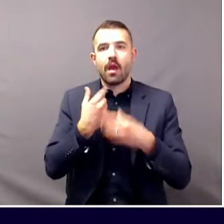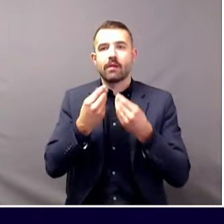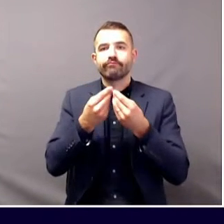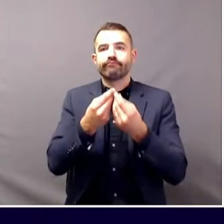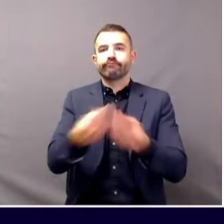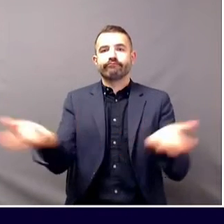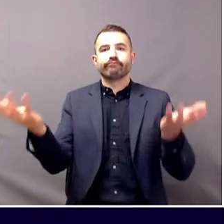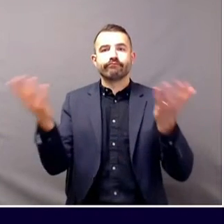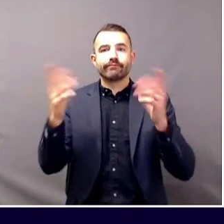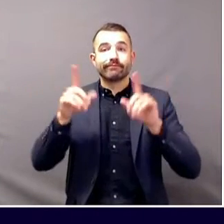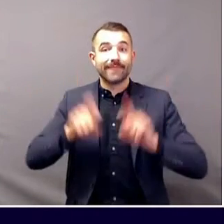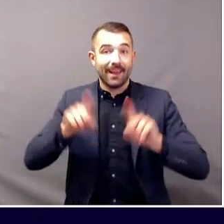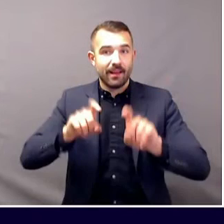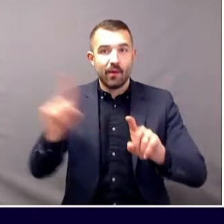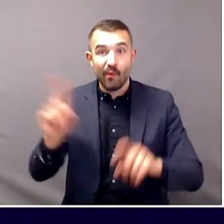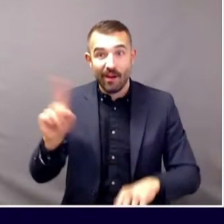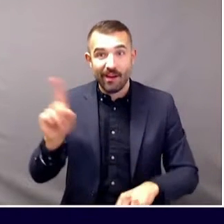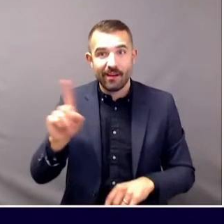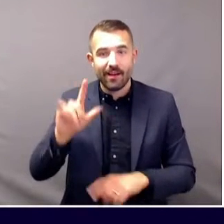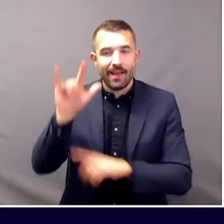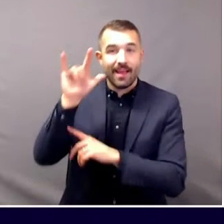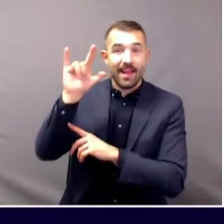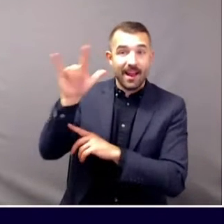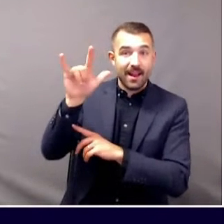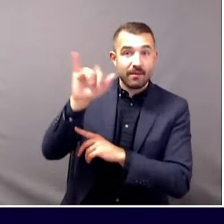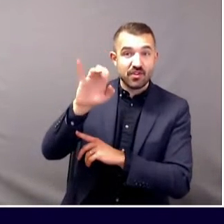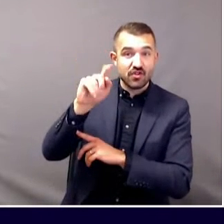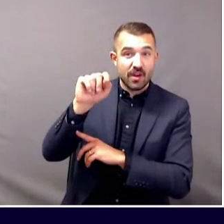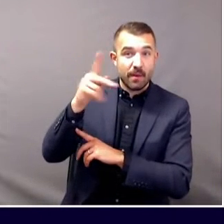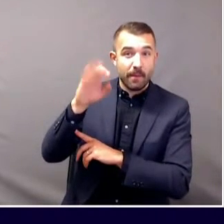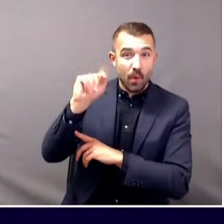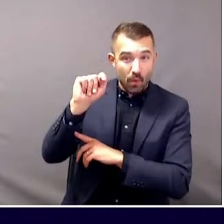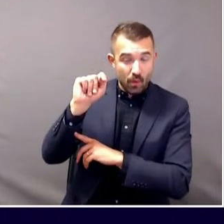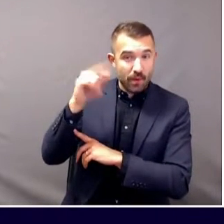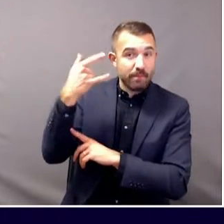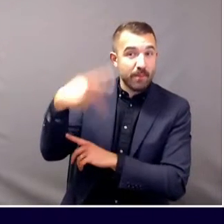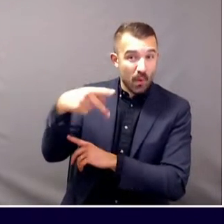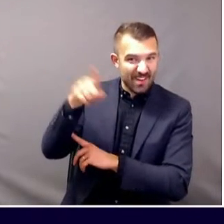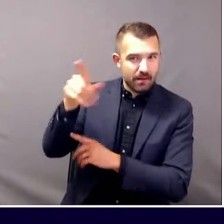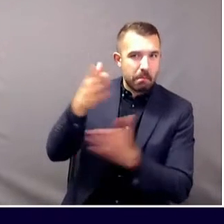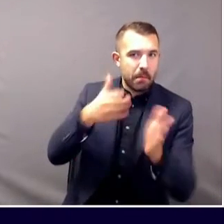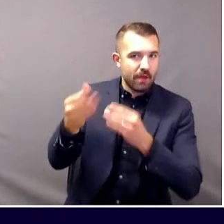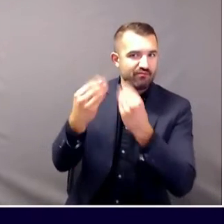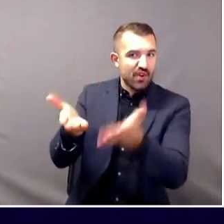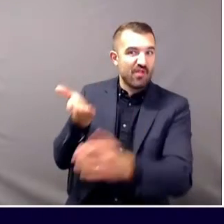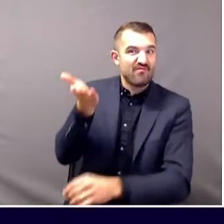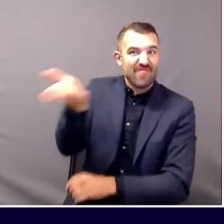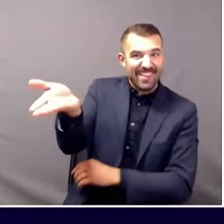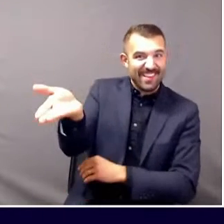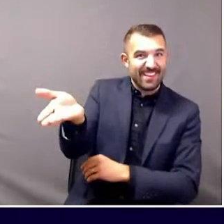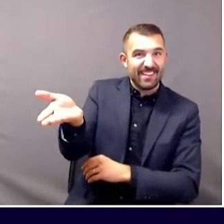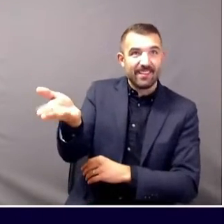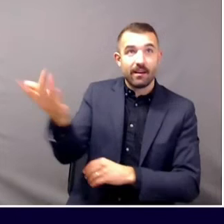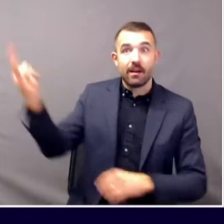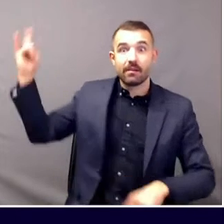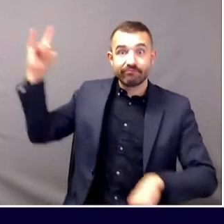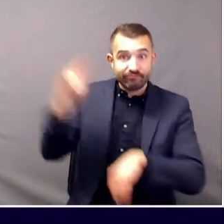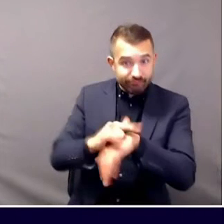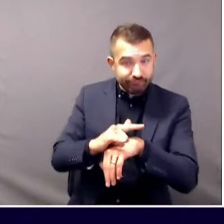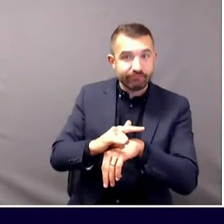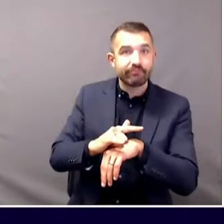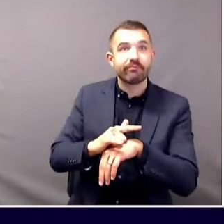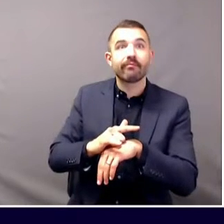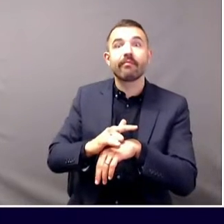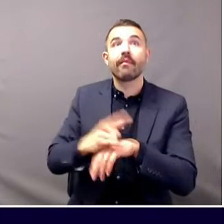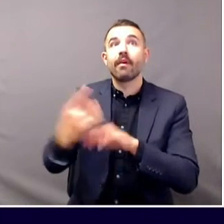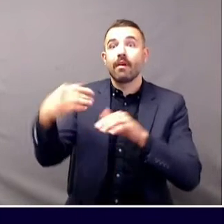a site in the Jetport, not just for those who are getting off planes, but for anybody in the public who wishes to go. I heard from somebody